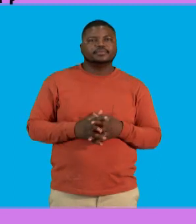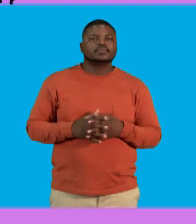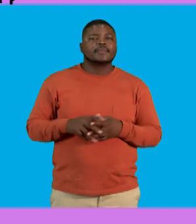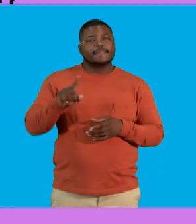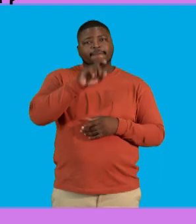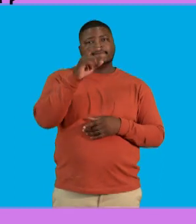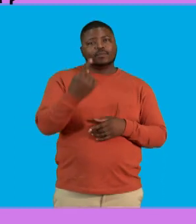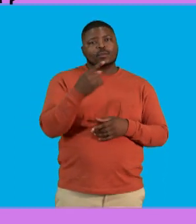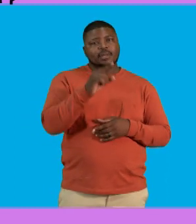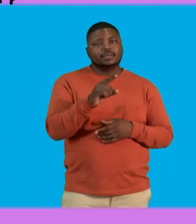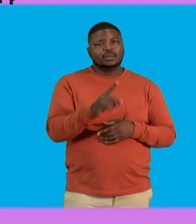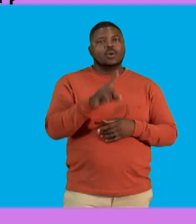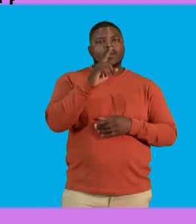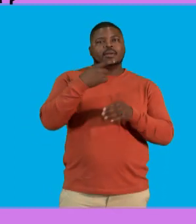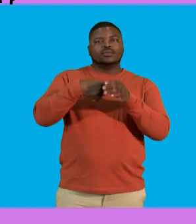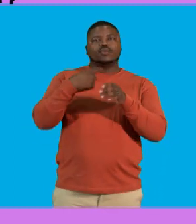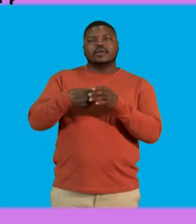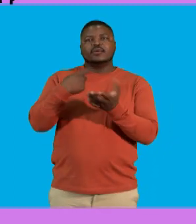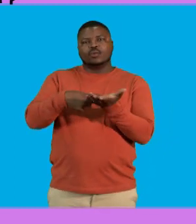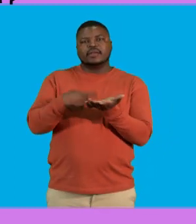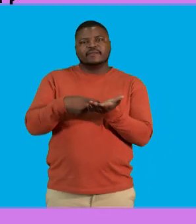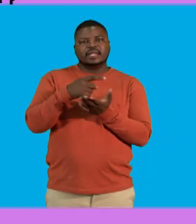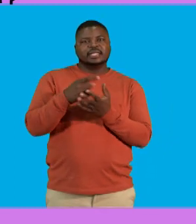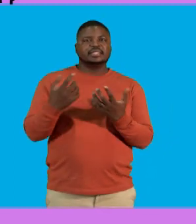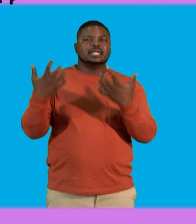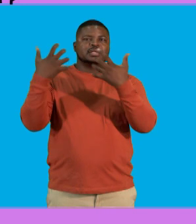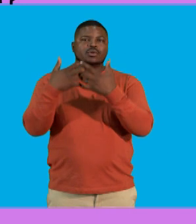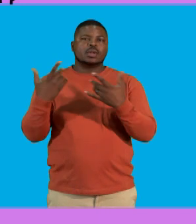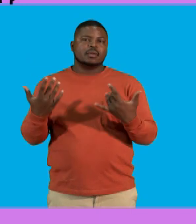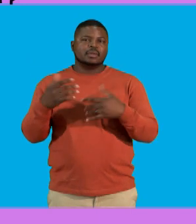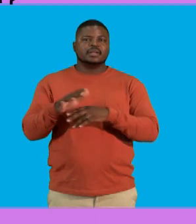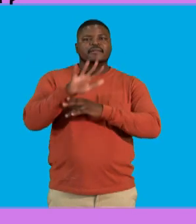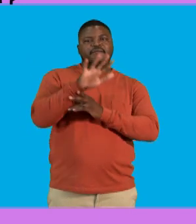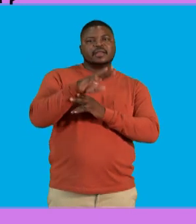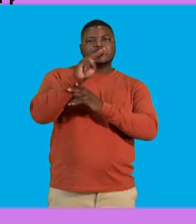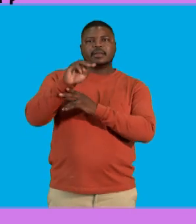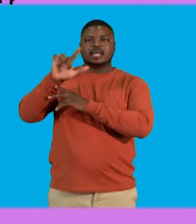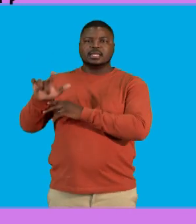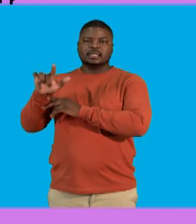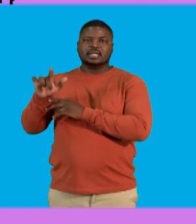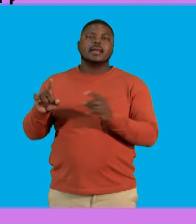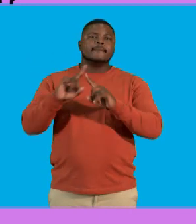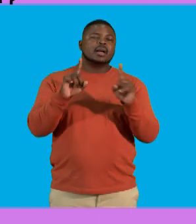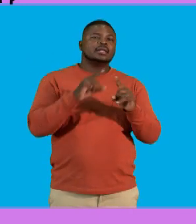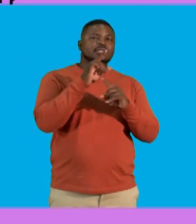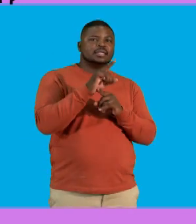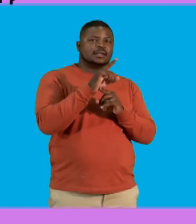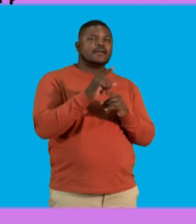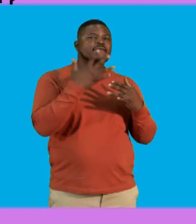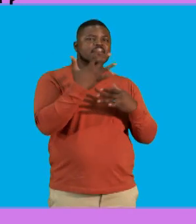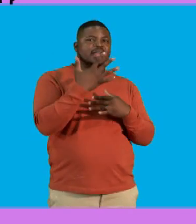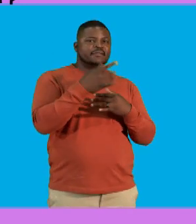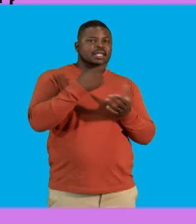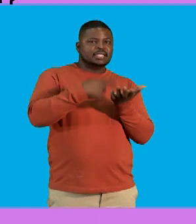says, if 1 teaspoon is equivalent or equal to 5 milliliters, how many milliliters are found in